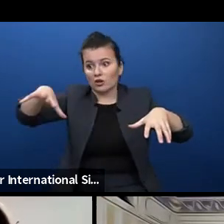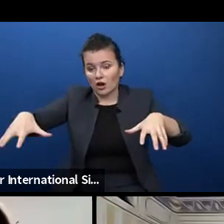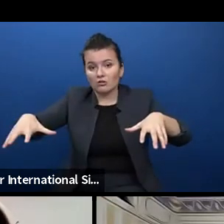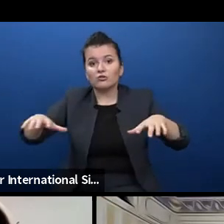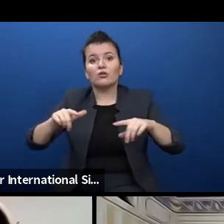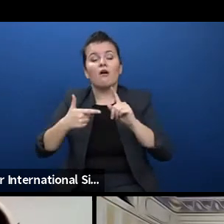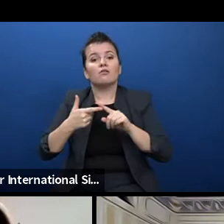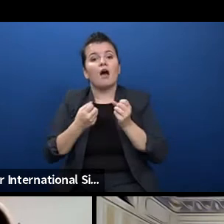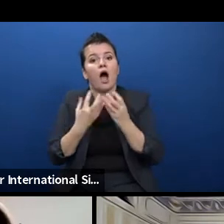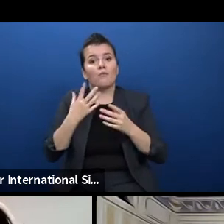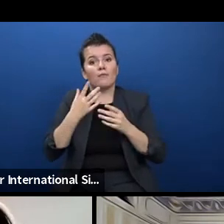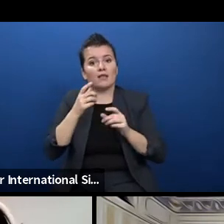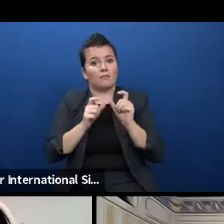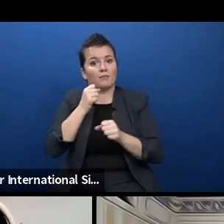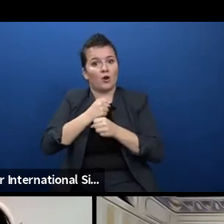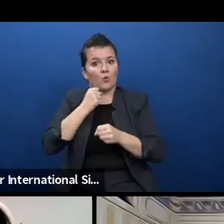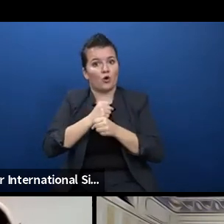Europe?